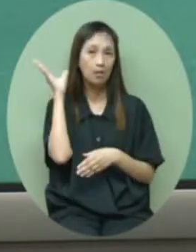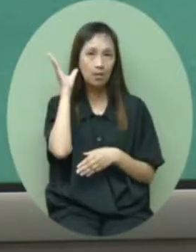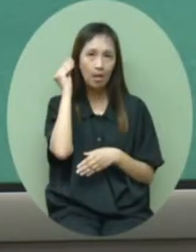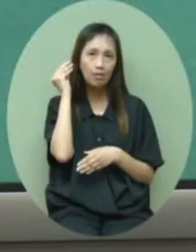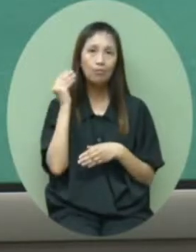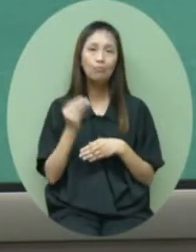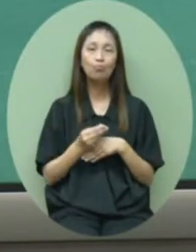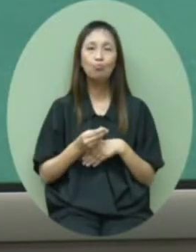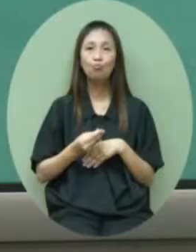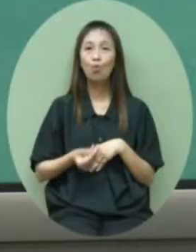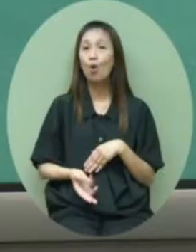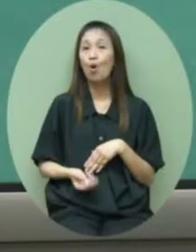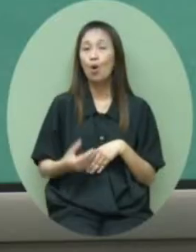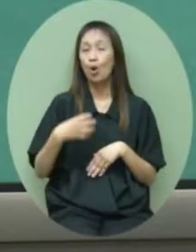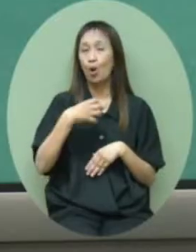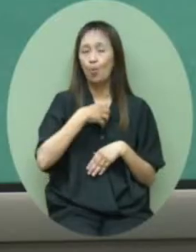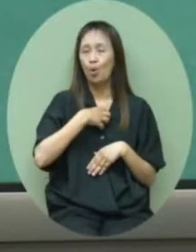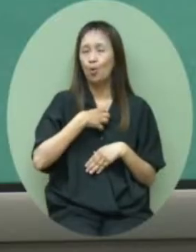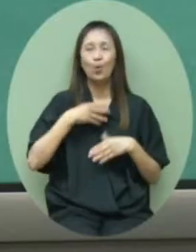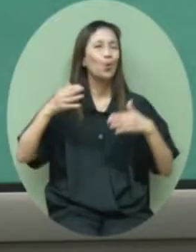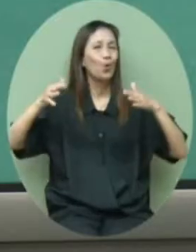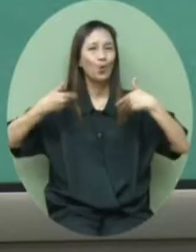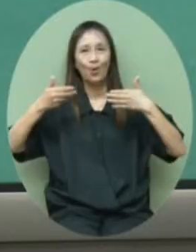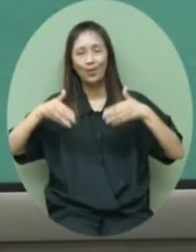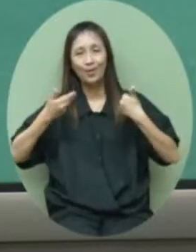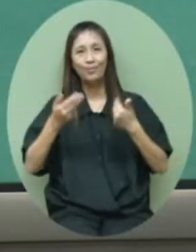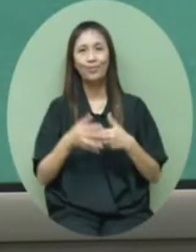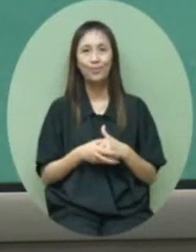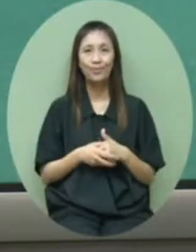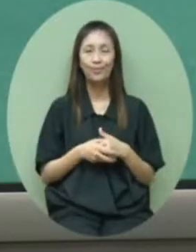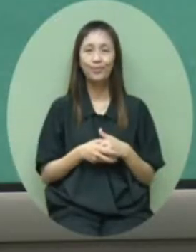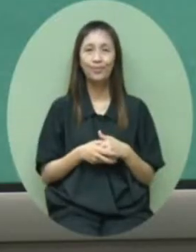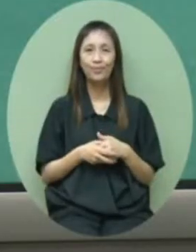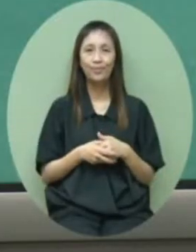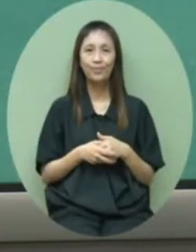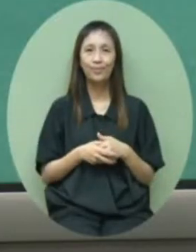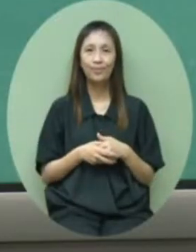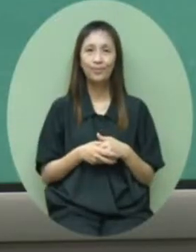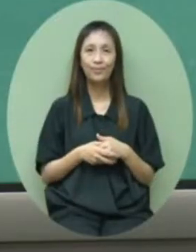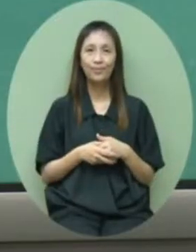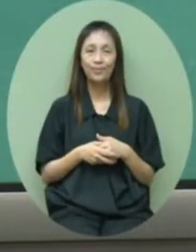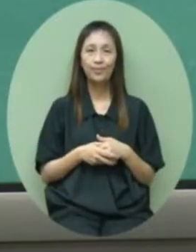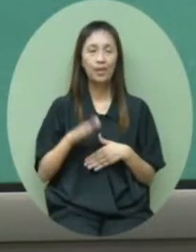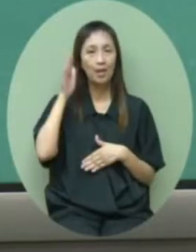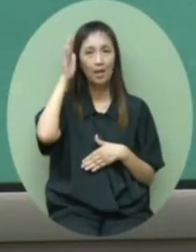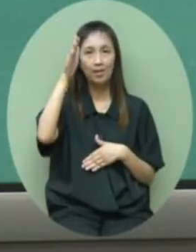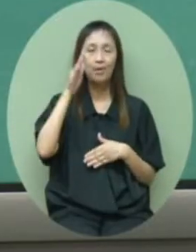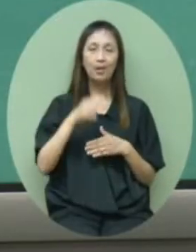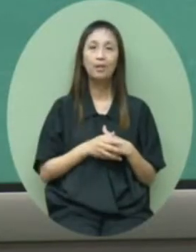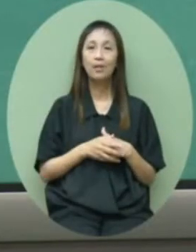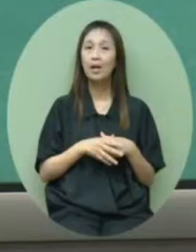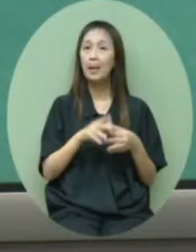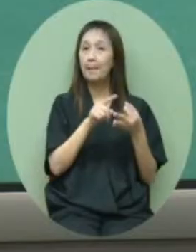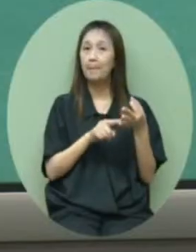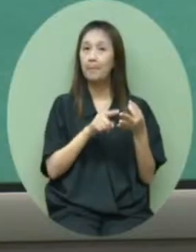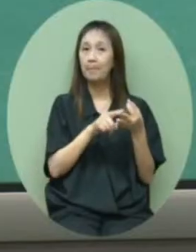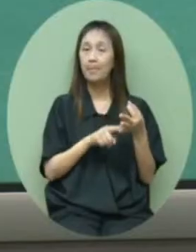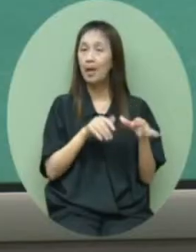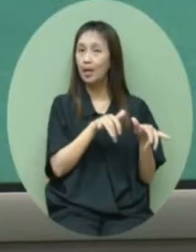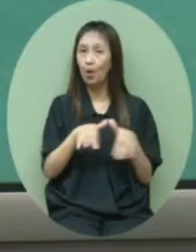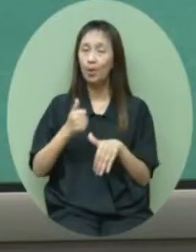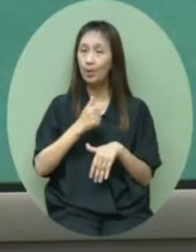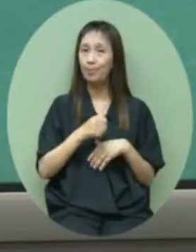if Aristotle will find time to make a field performance in Hong Kong, it will